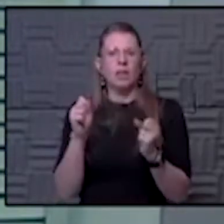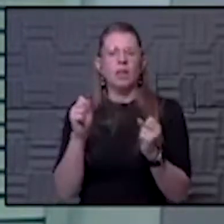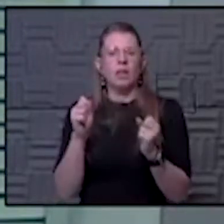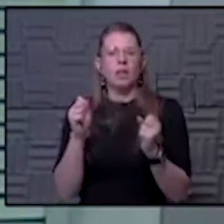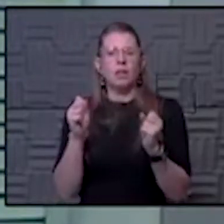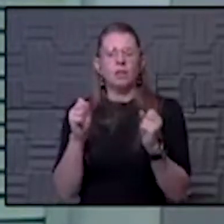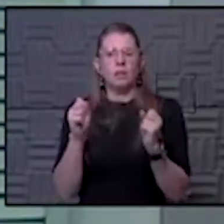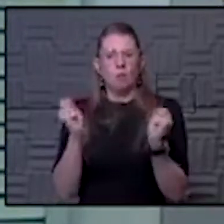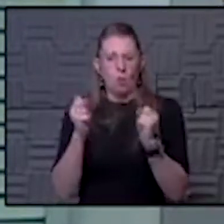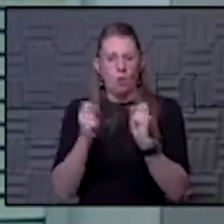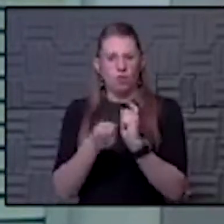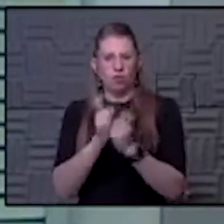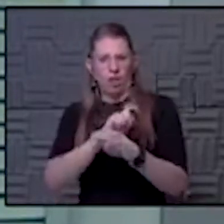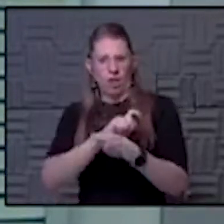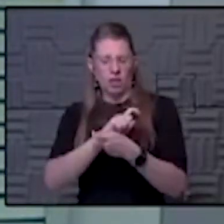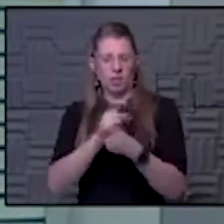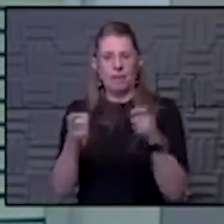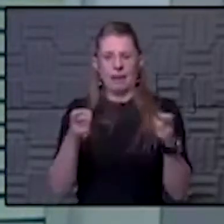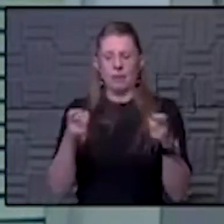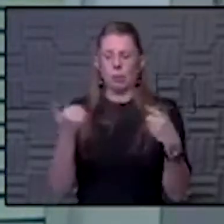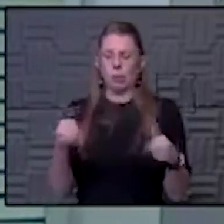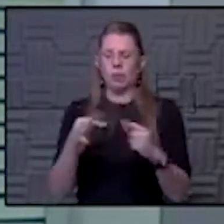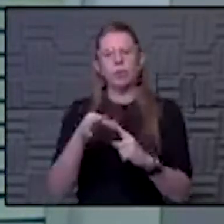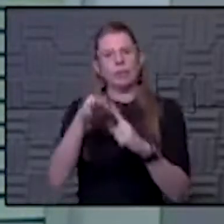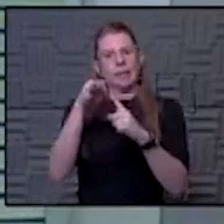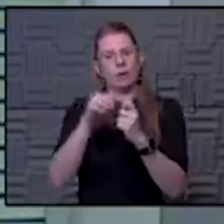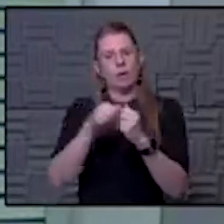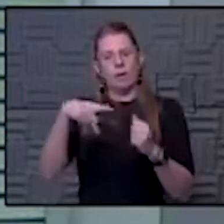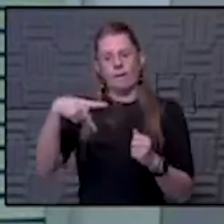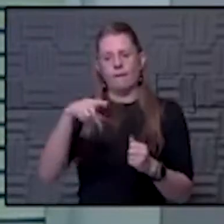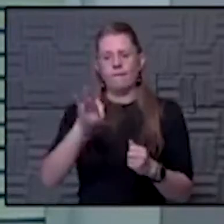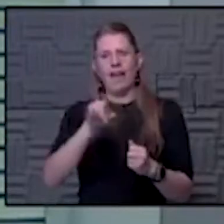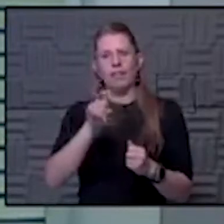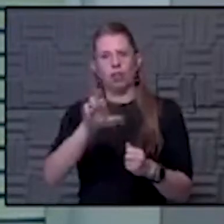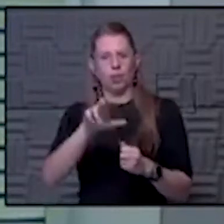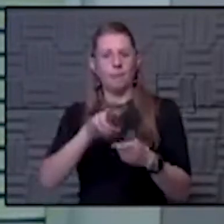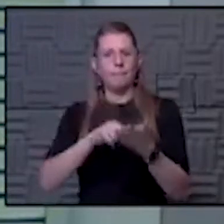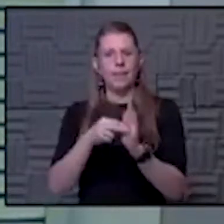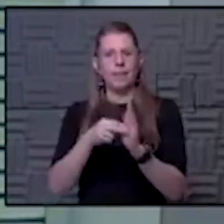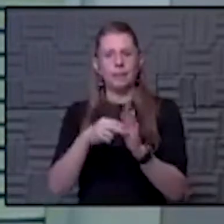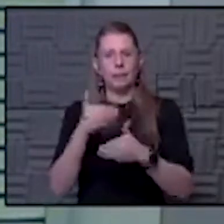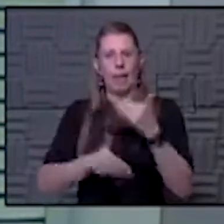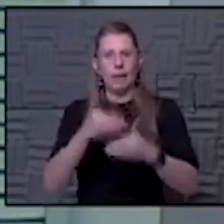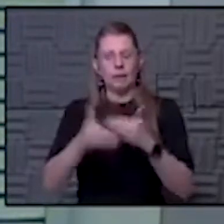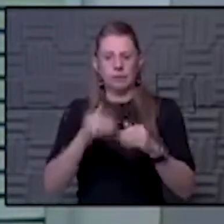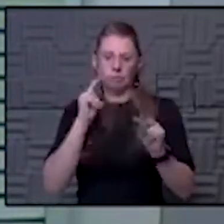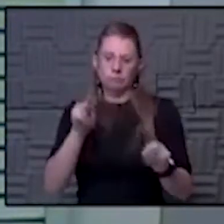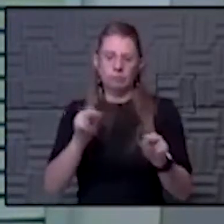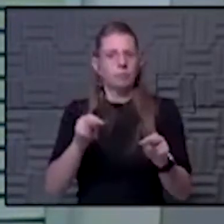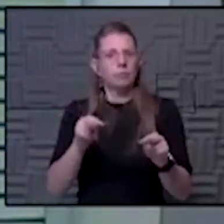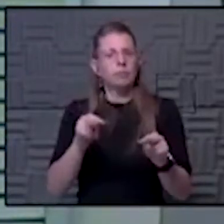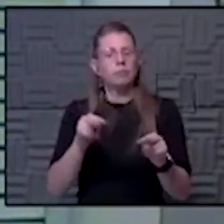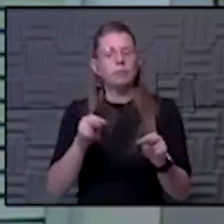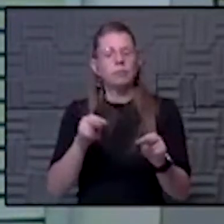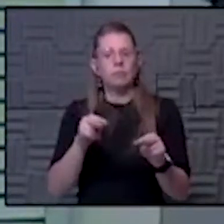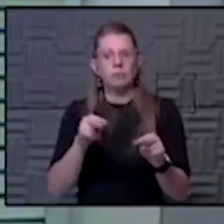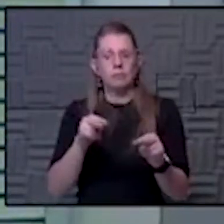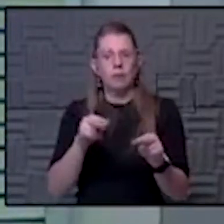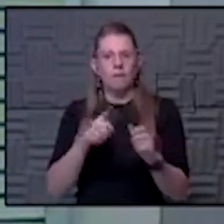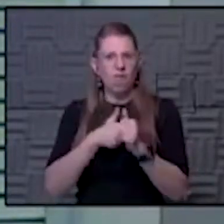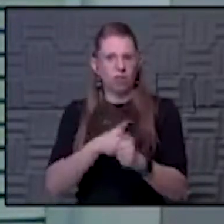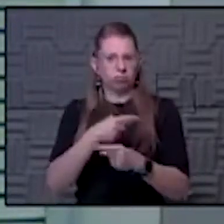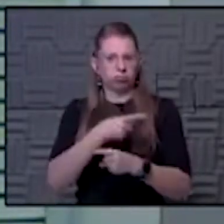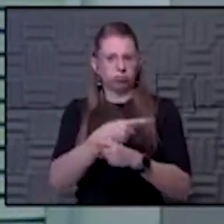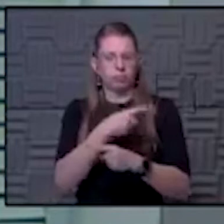with Pfizer is a particularly unique one that makes the pace have to be very attended to. And then secondly,